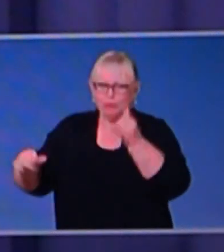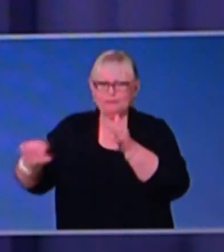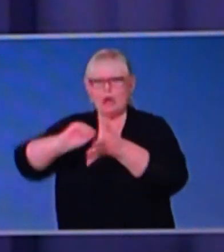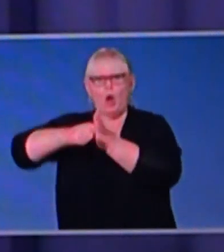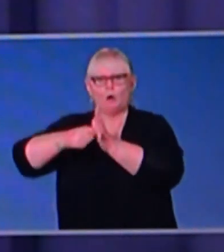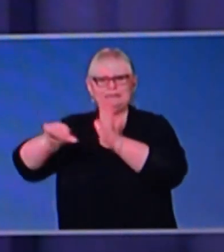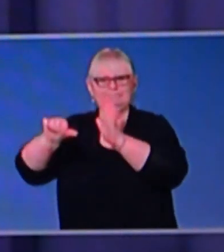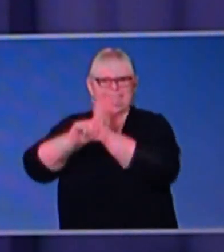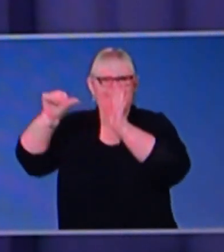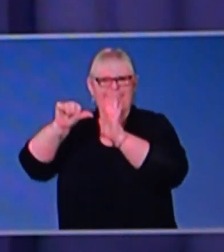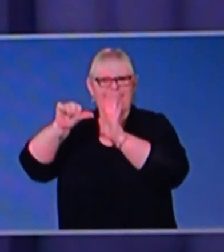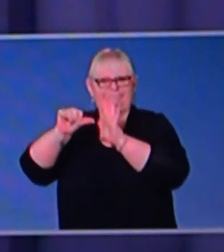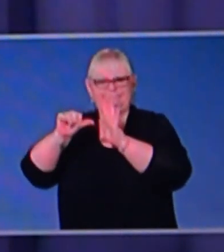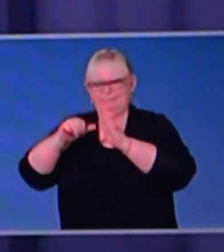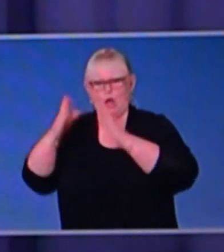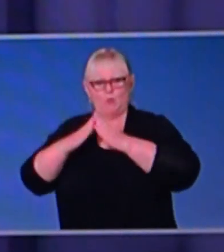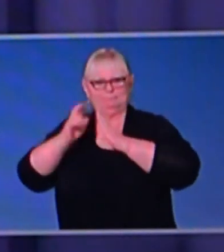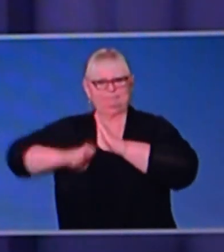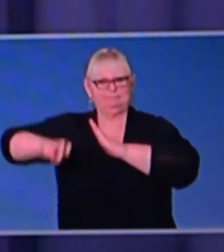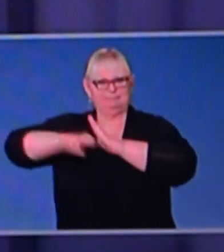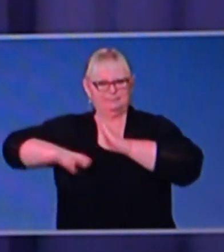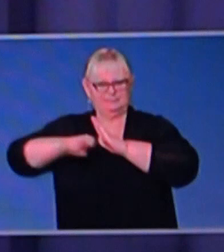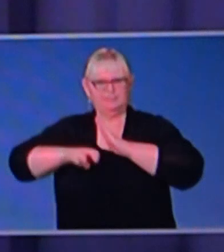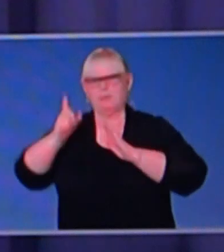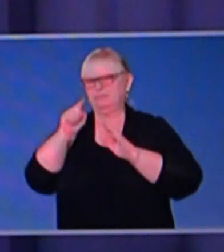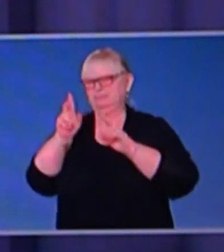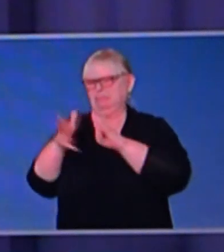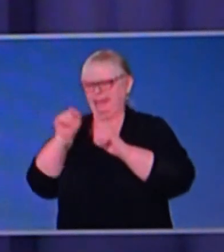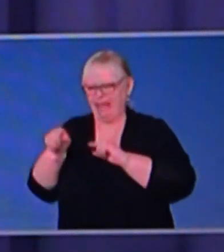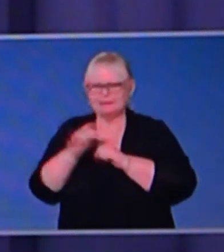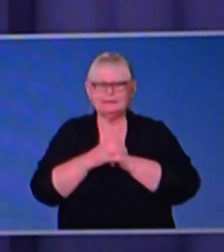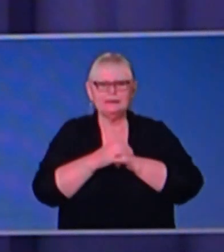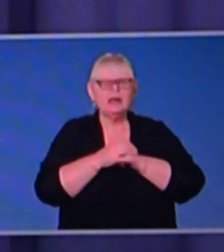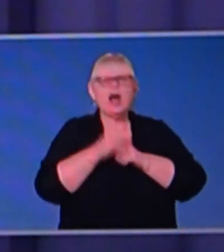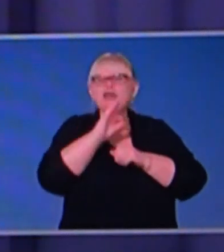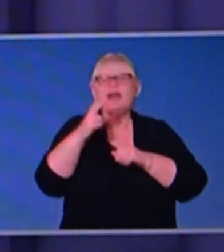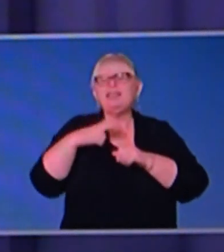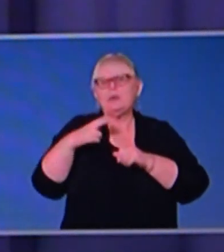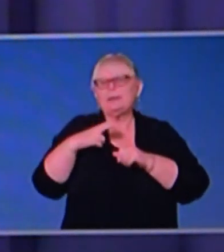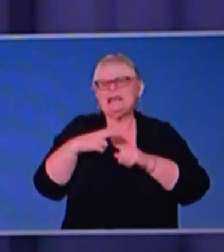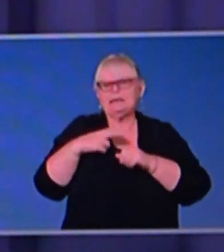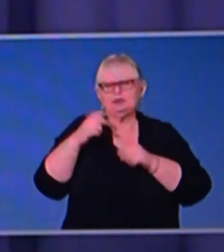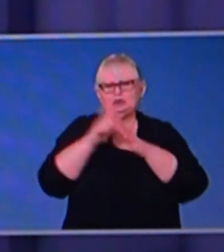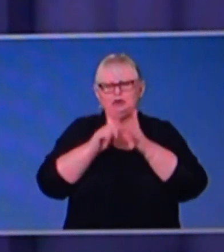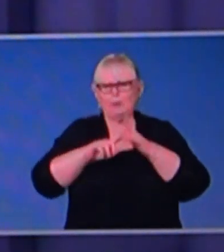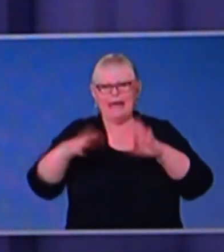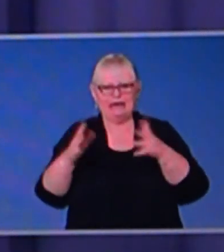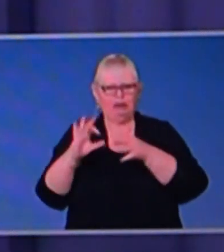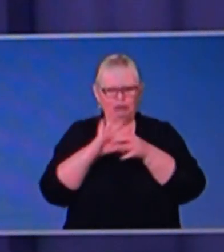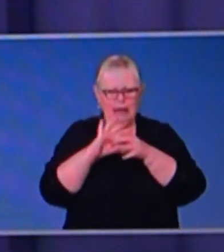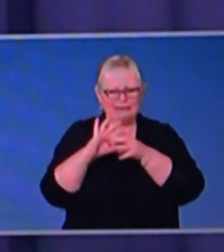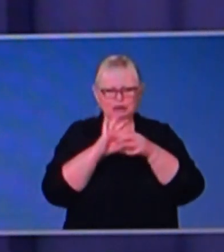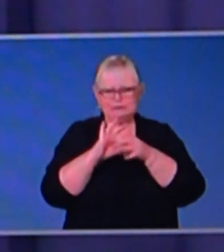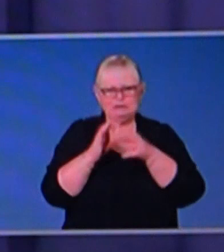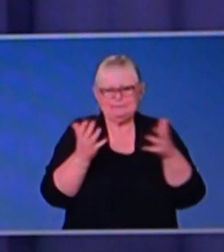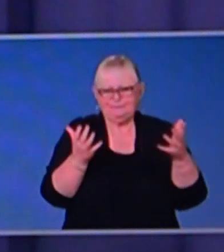scenarios. That said, I don't think it is an easy thing to do any correlation between particular stresses, and we